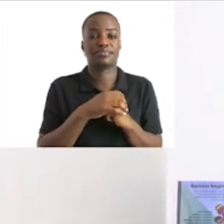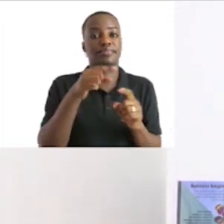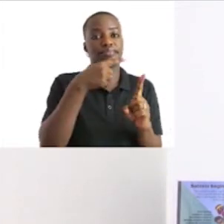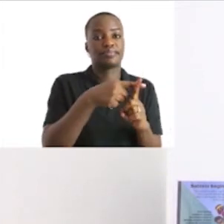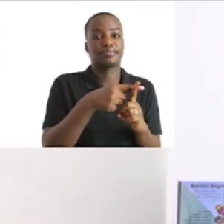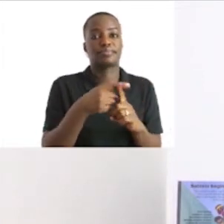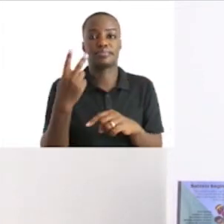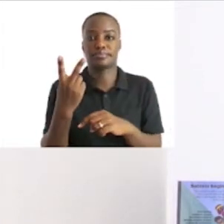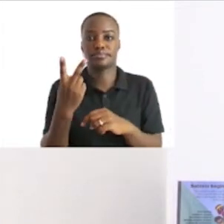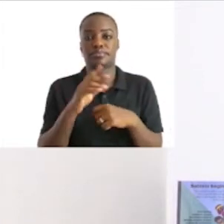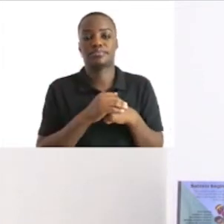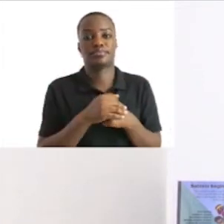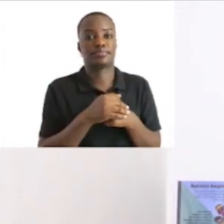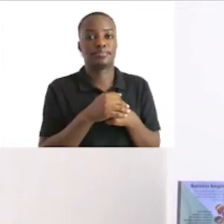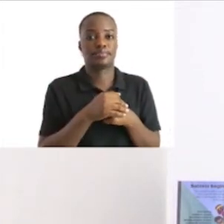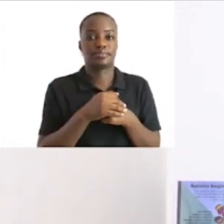Plus 2.